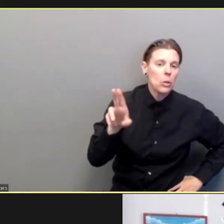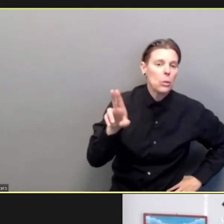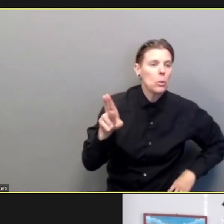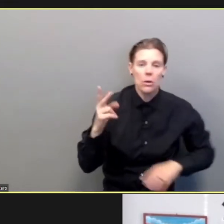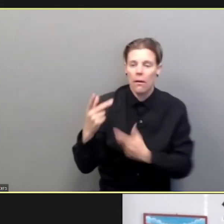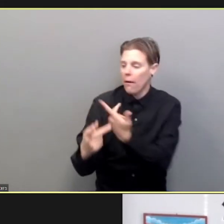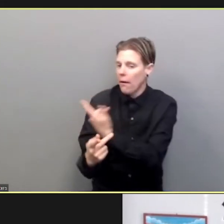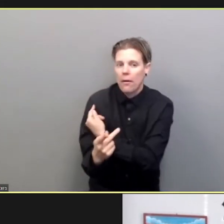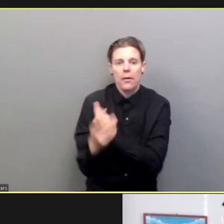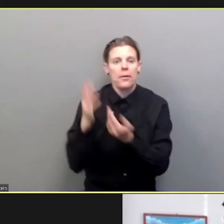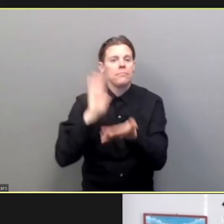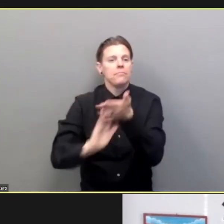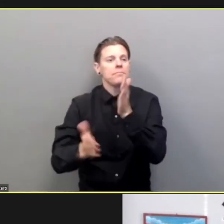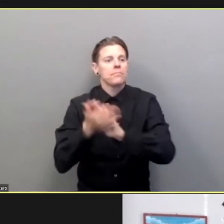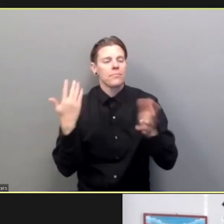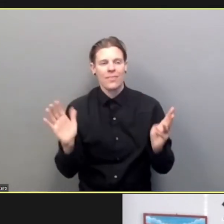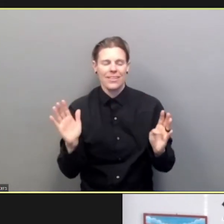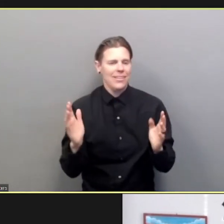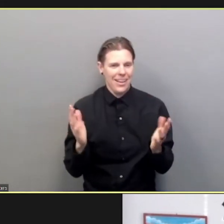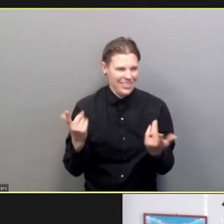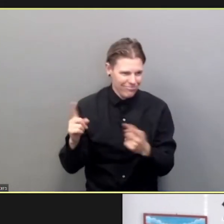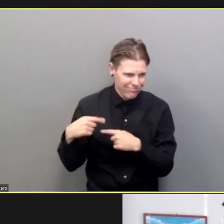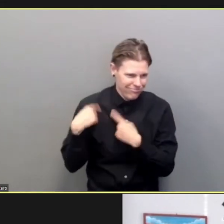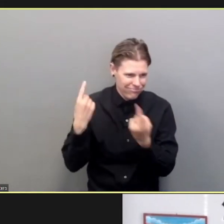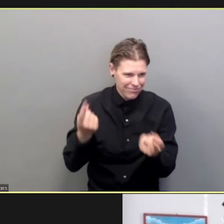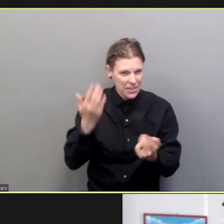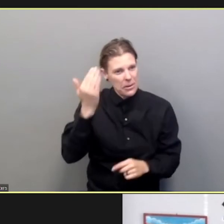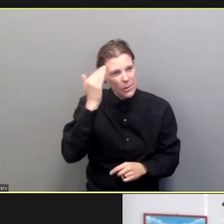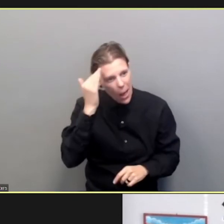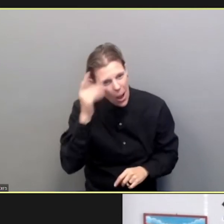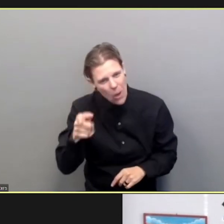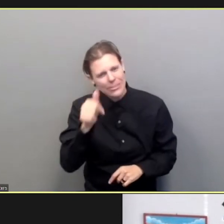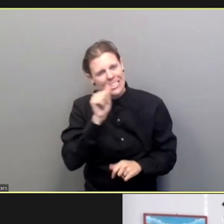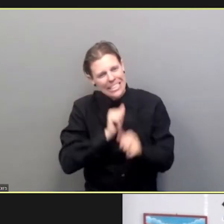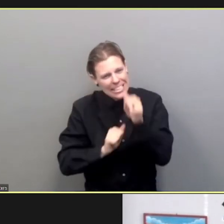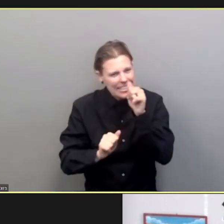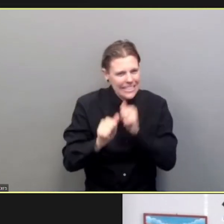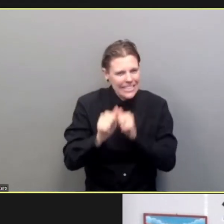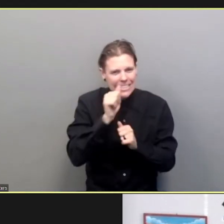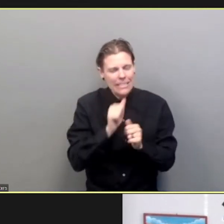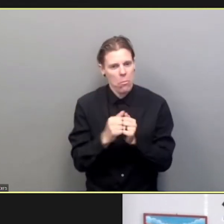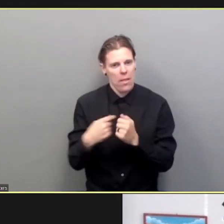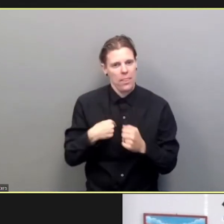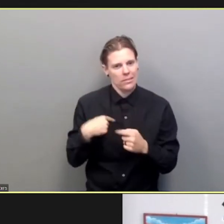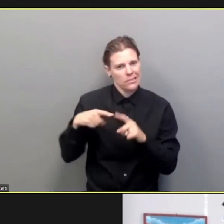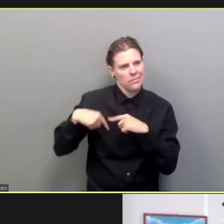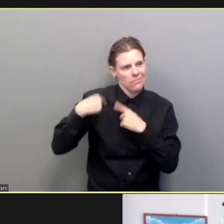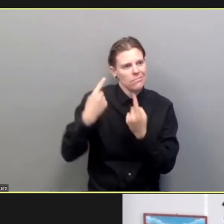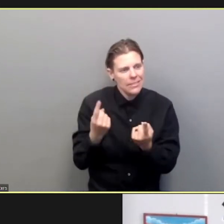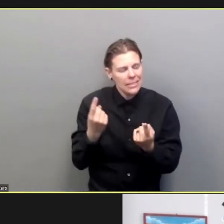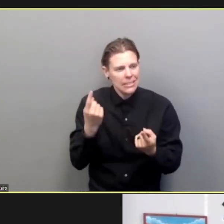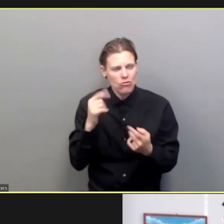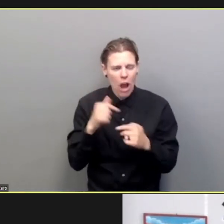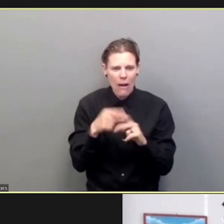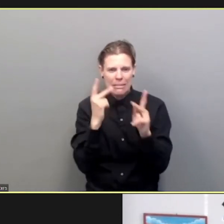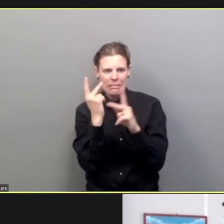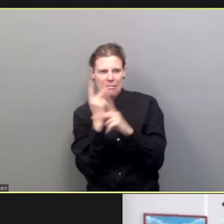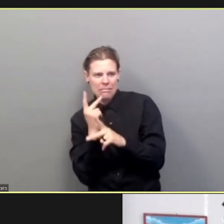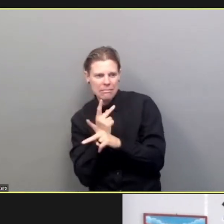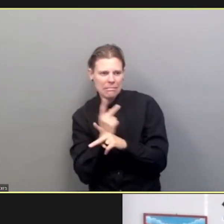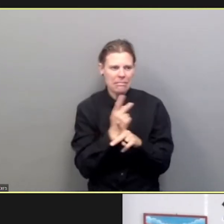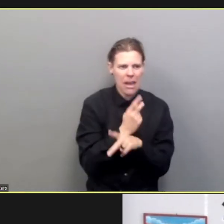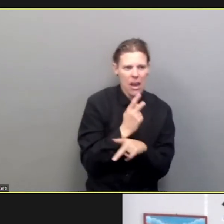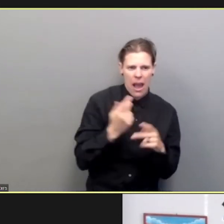all will be patient with us. I think we're looking to find the most effective ways of